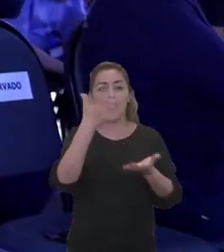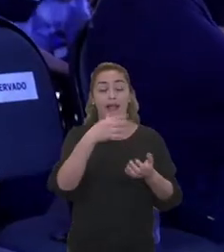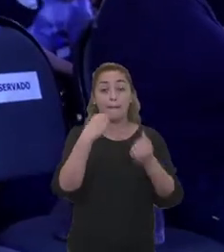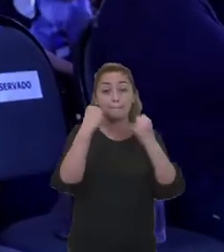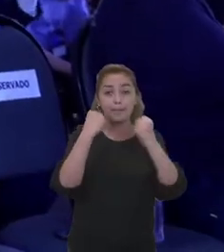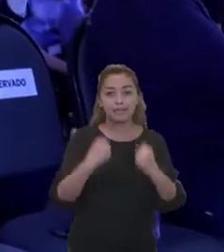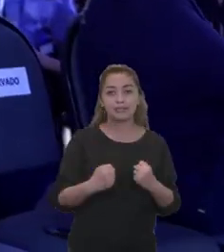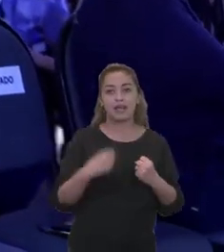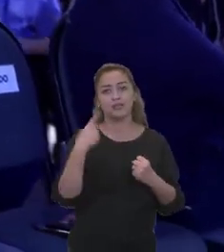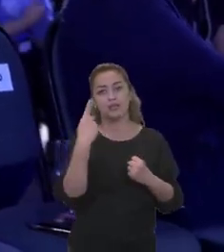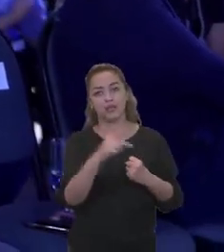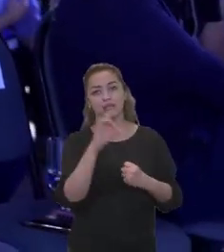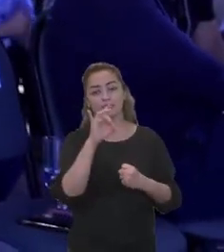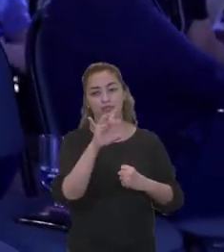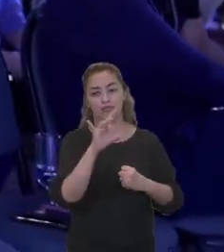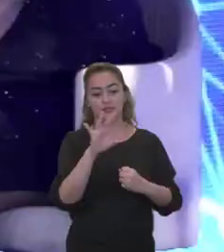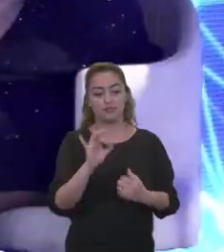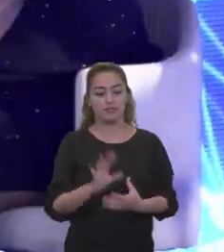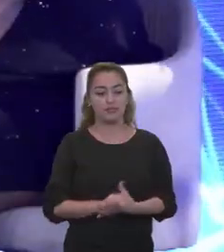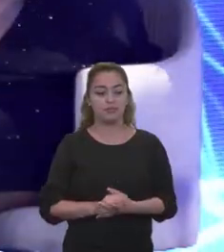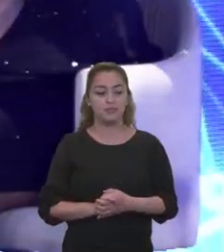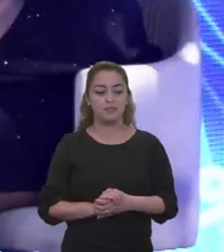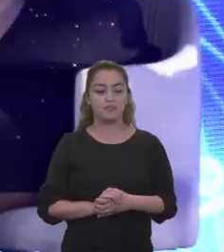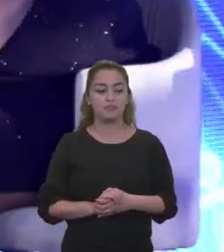entire board.